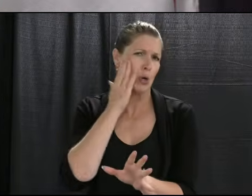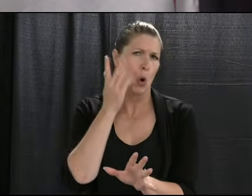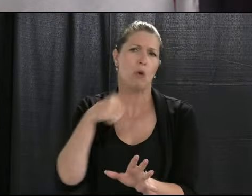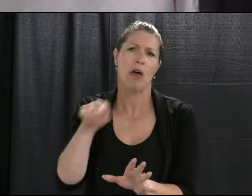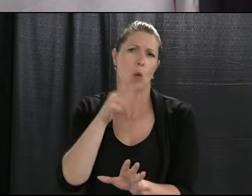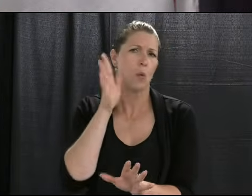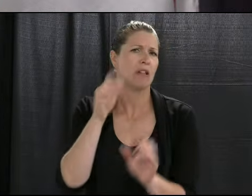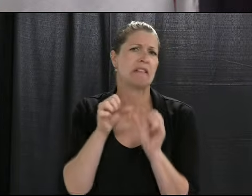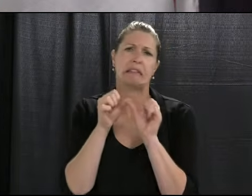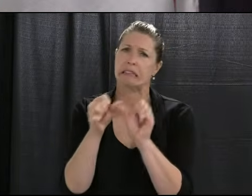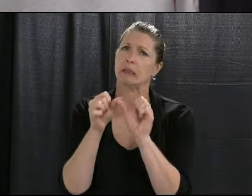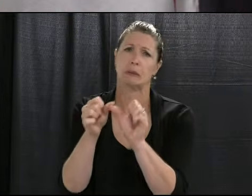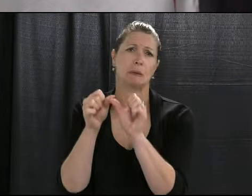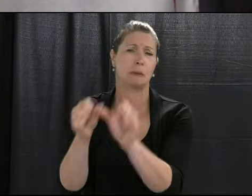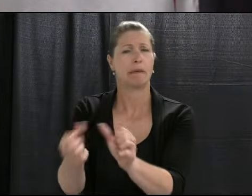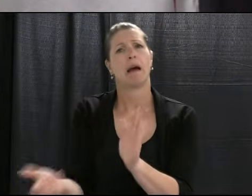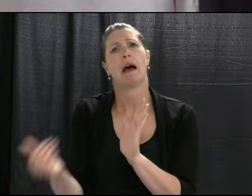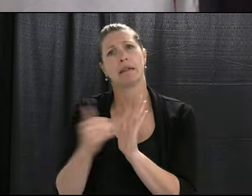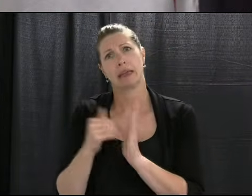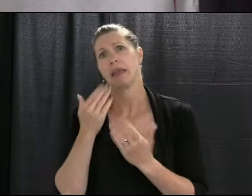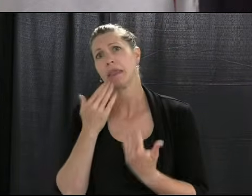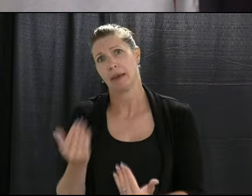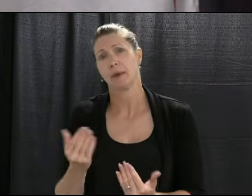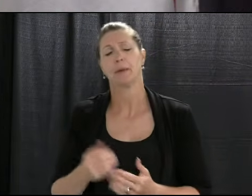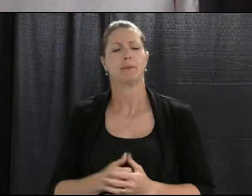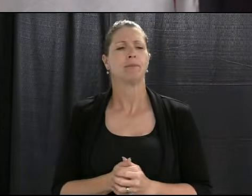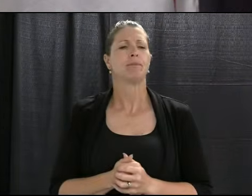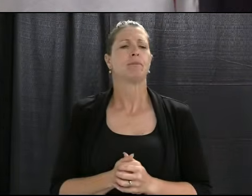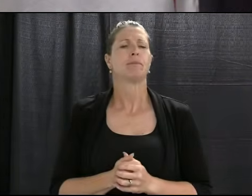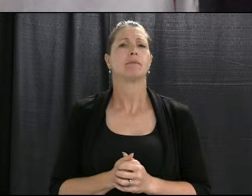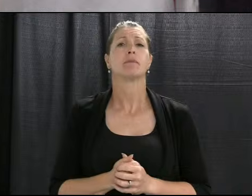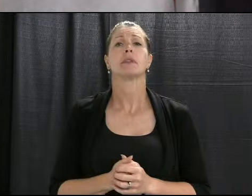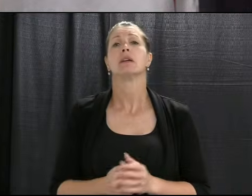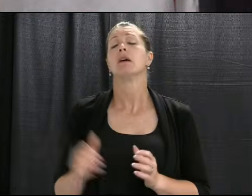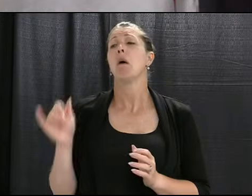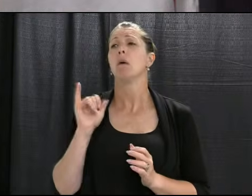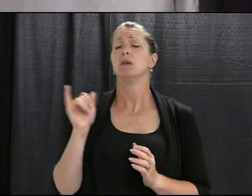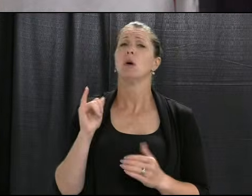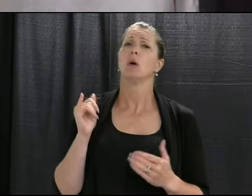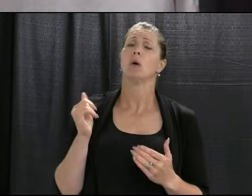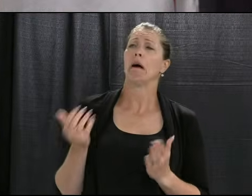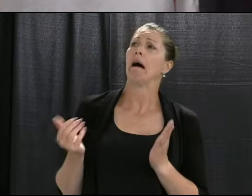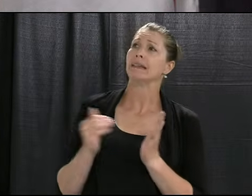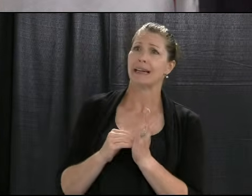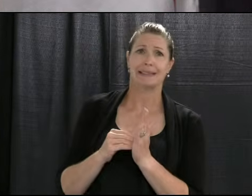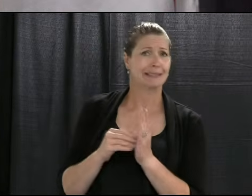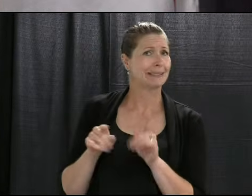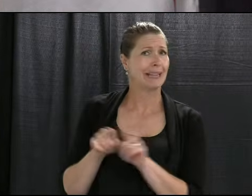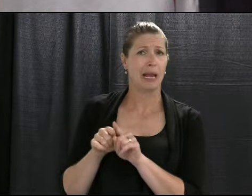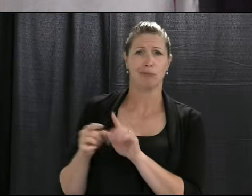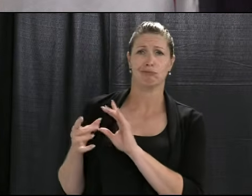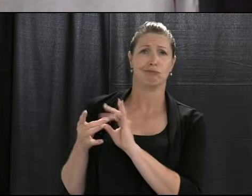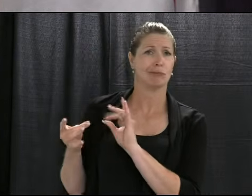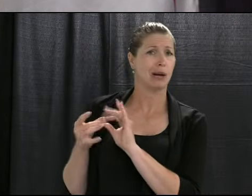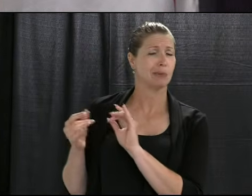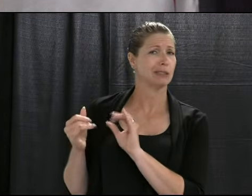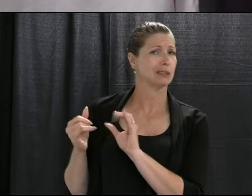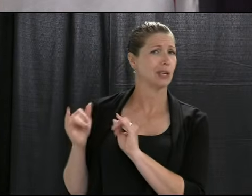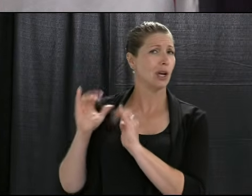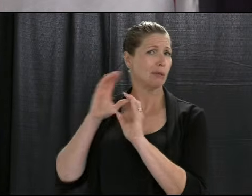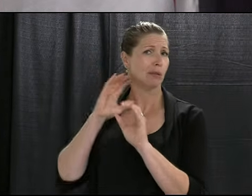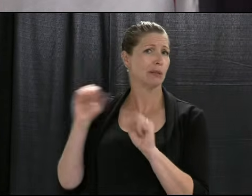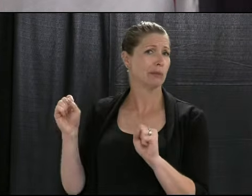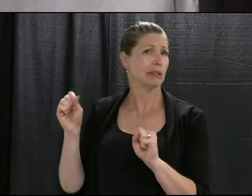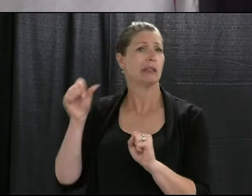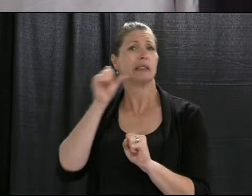it's necessary. So again, thank you very much. I'd also like to echo the Premier's comments, thanking the municipal leaders I spoke